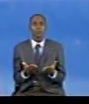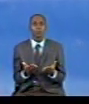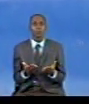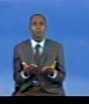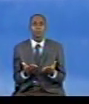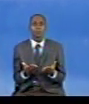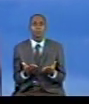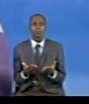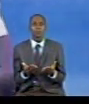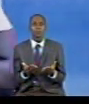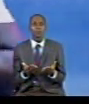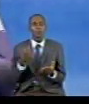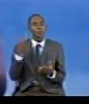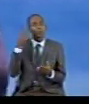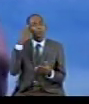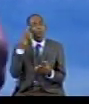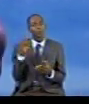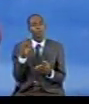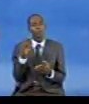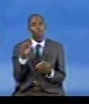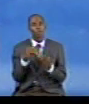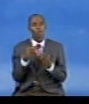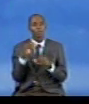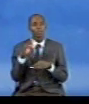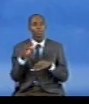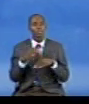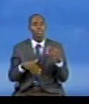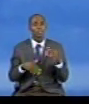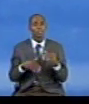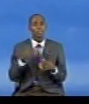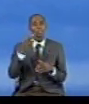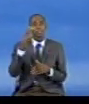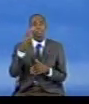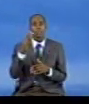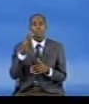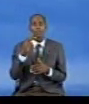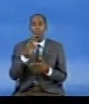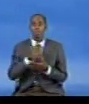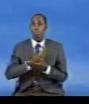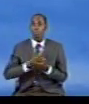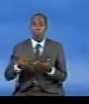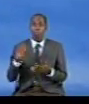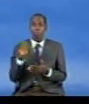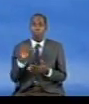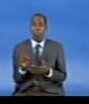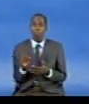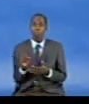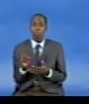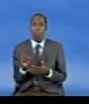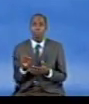For the past 3 months, 3 weeks plus, getting to 1 month,